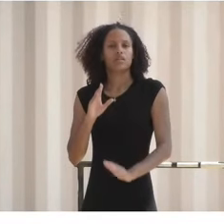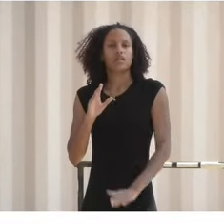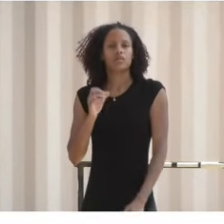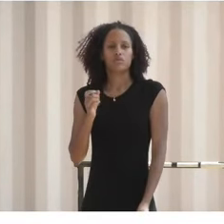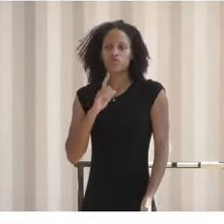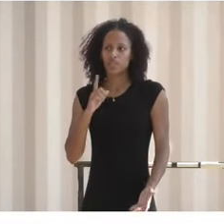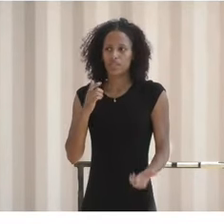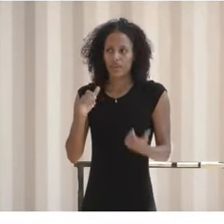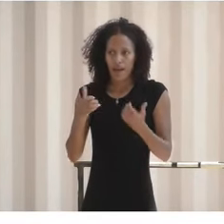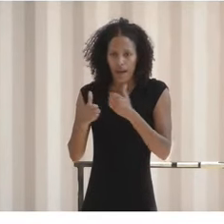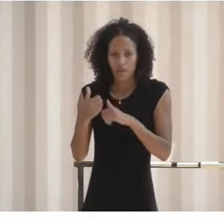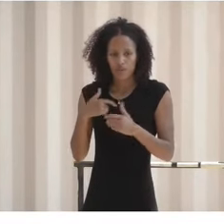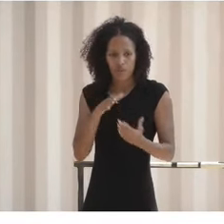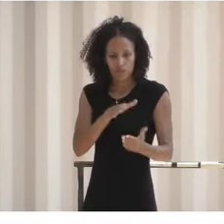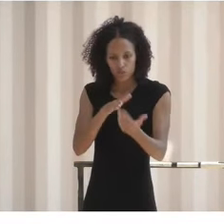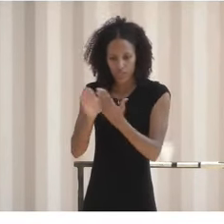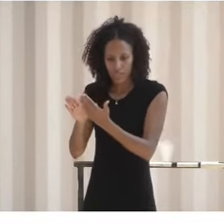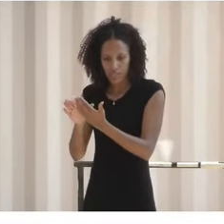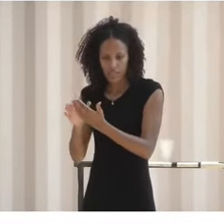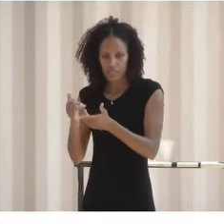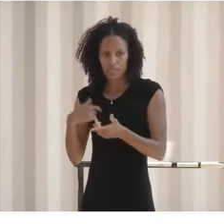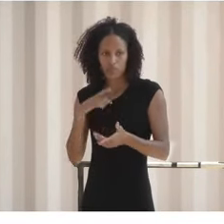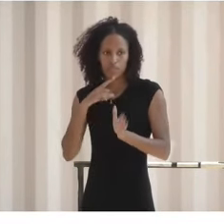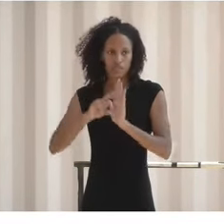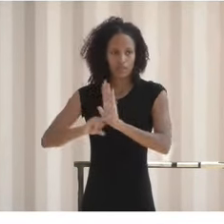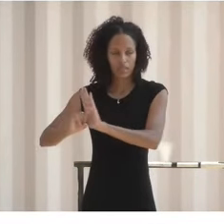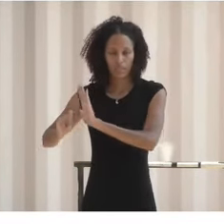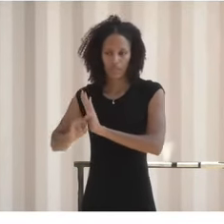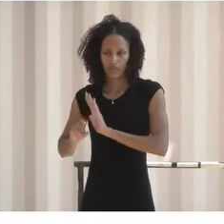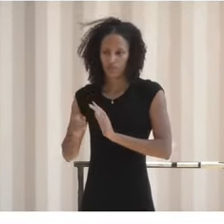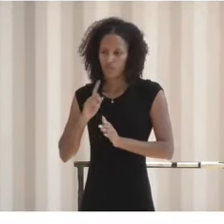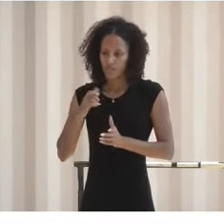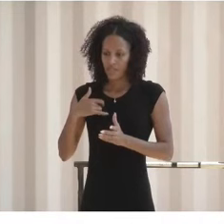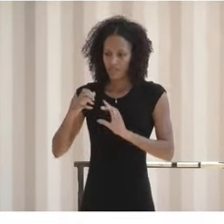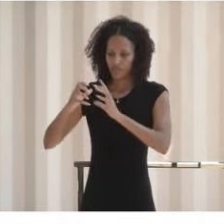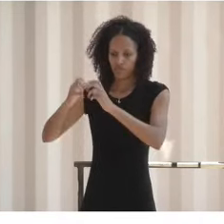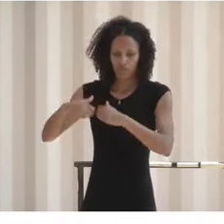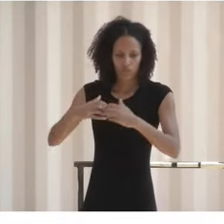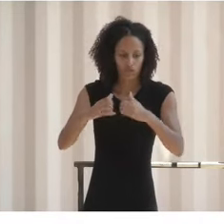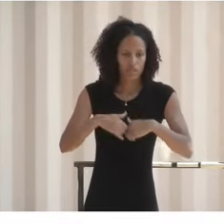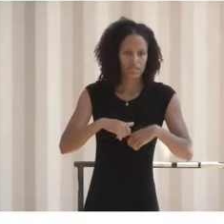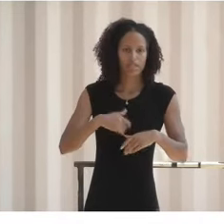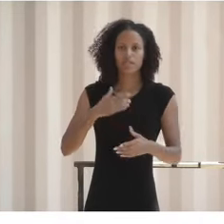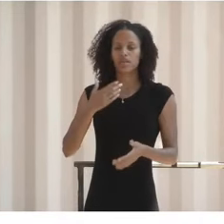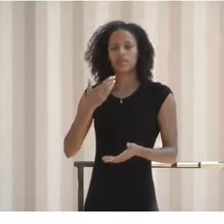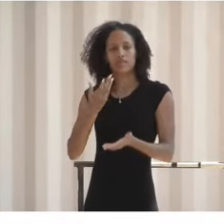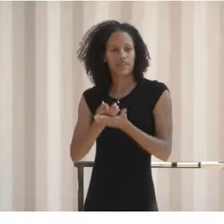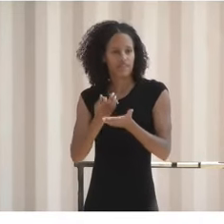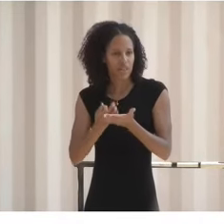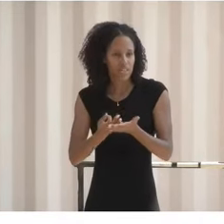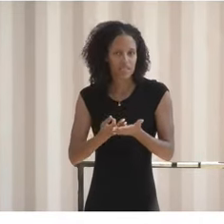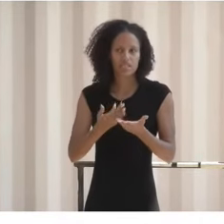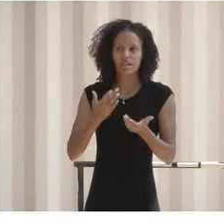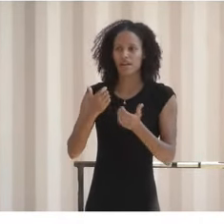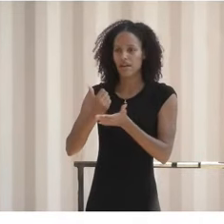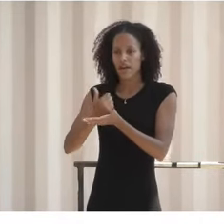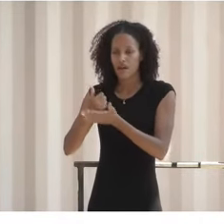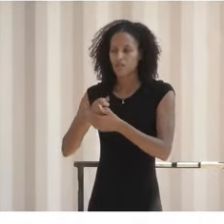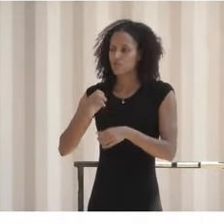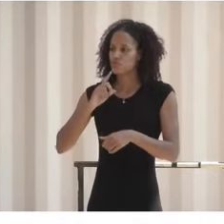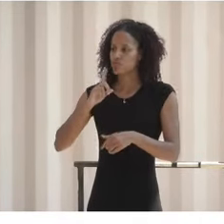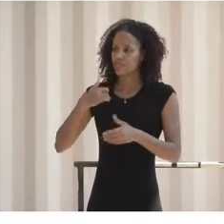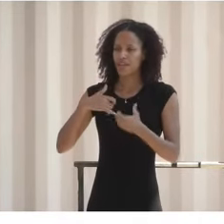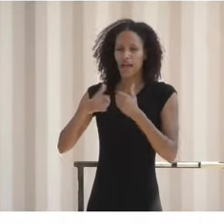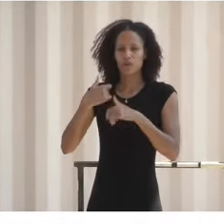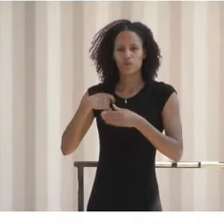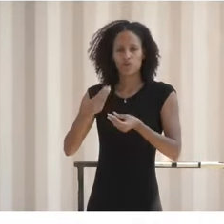these disparities. Carbon emissions are avoided by deconstructing the city's abundant vacant row homes to salvage the rare wood